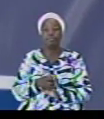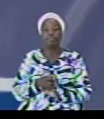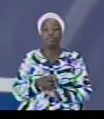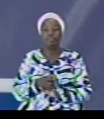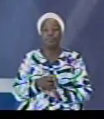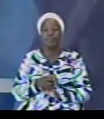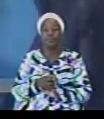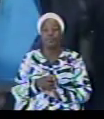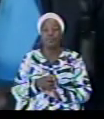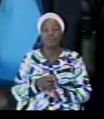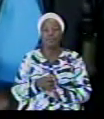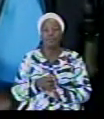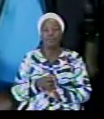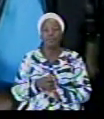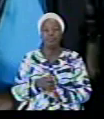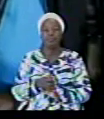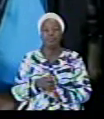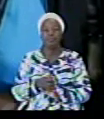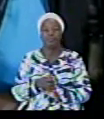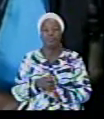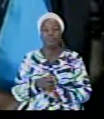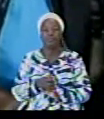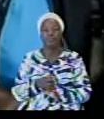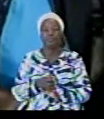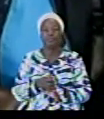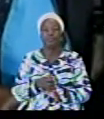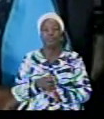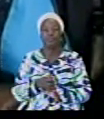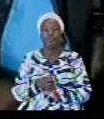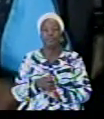Time is 4 p.m.